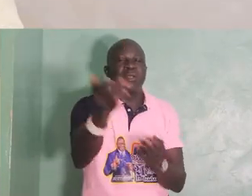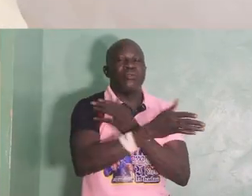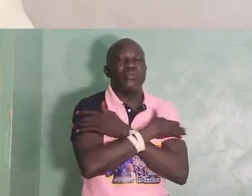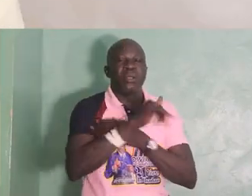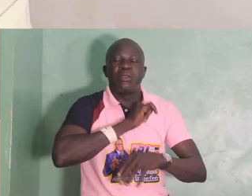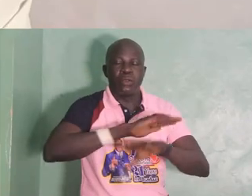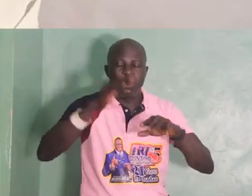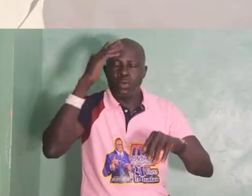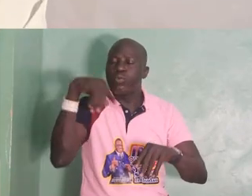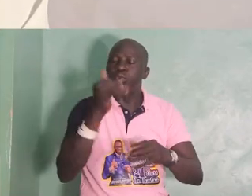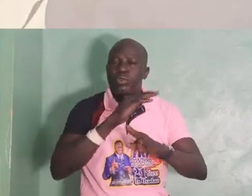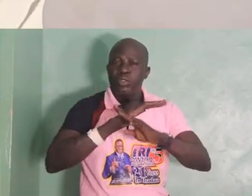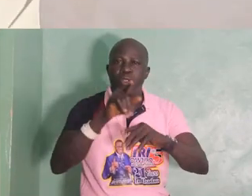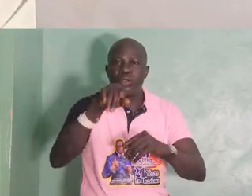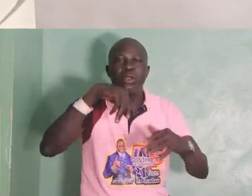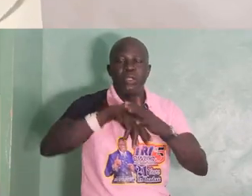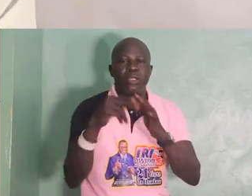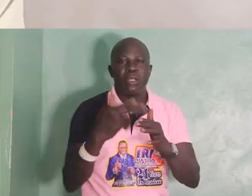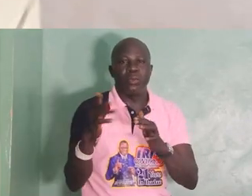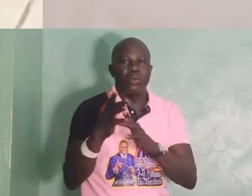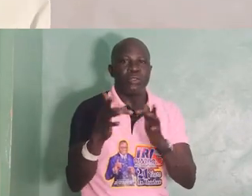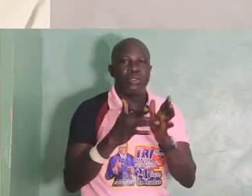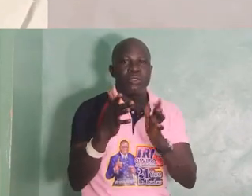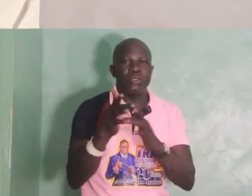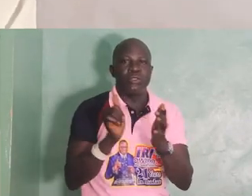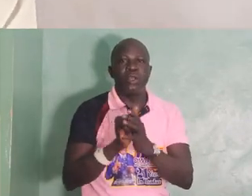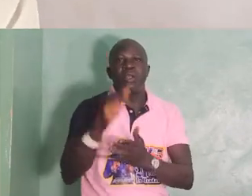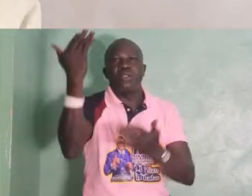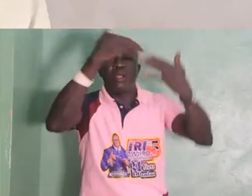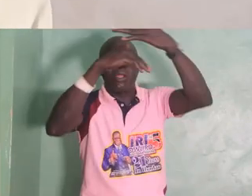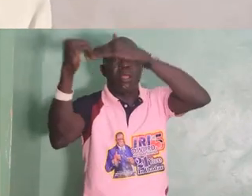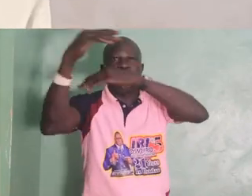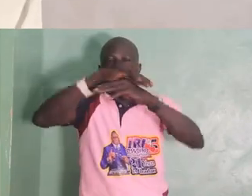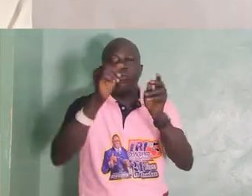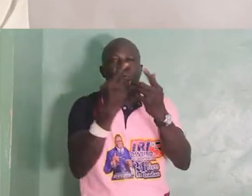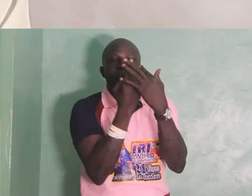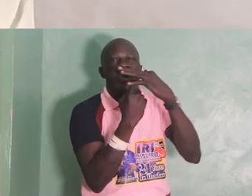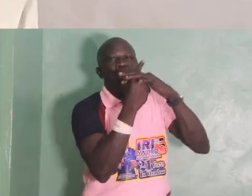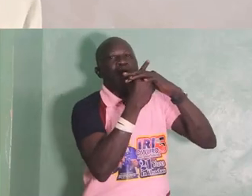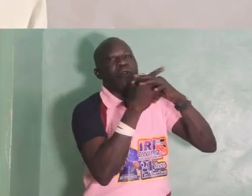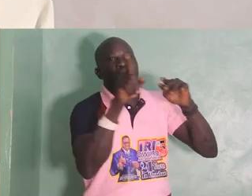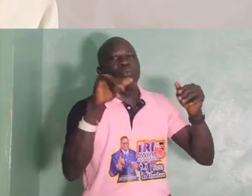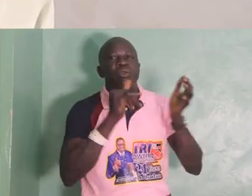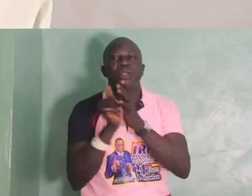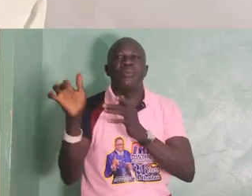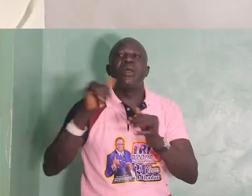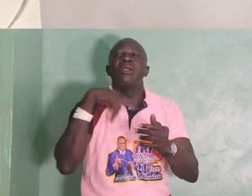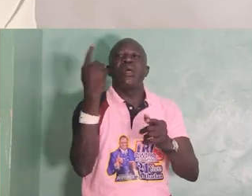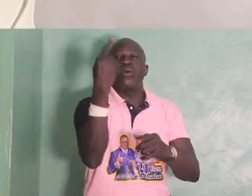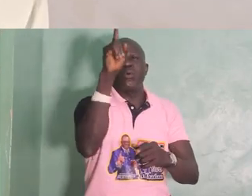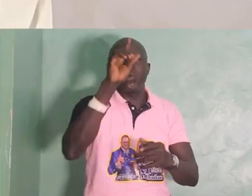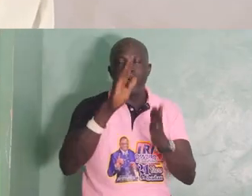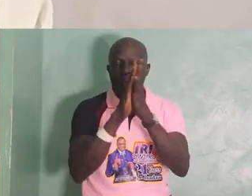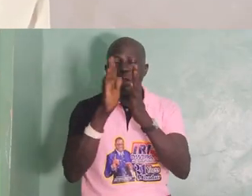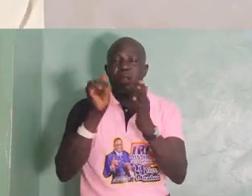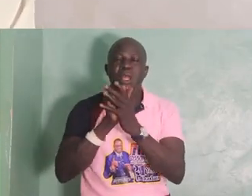to nda ogun. I don't know the word that ni gabo jele ba. In the name of Jesus. Oro atu asiri e. We are supposed to the